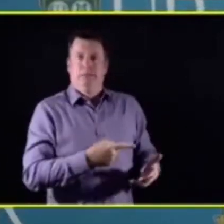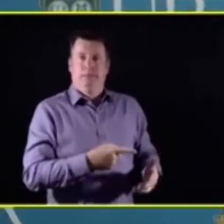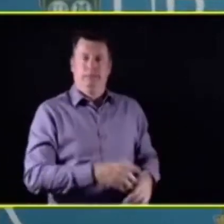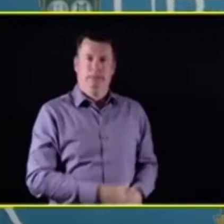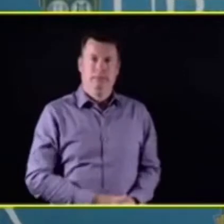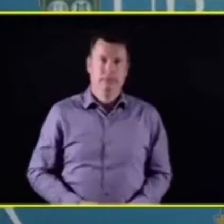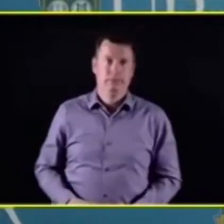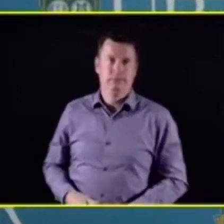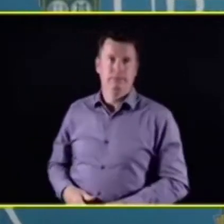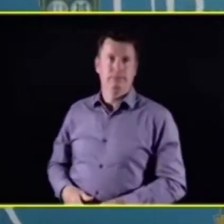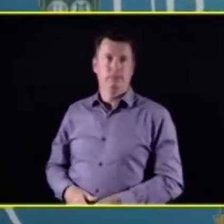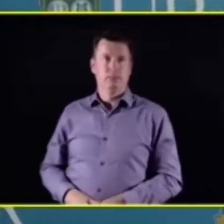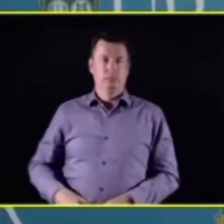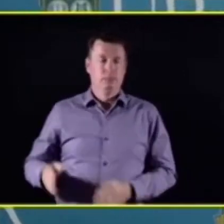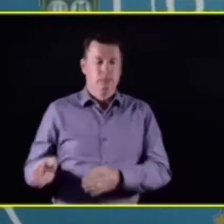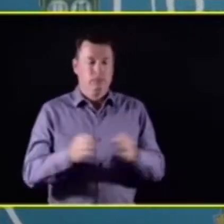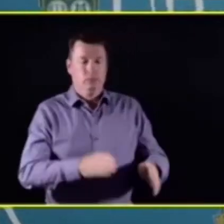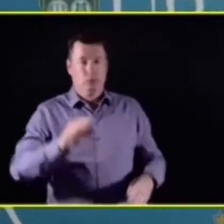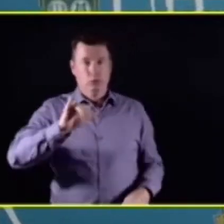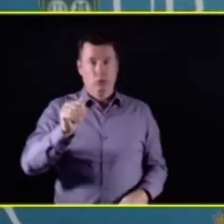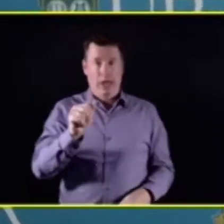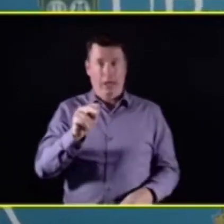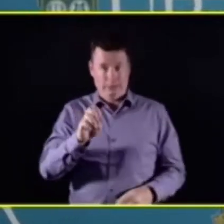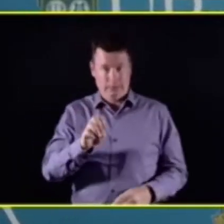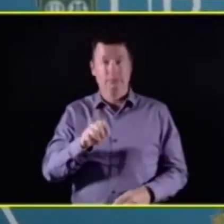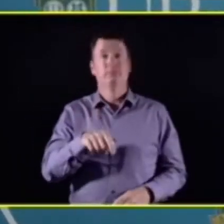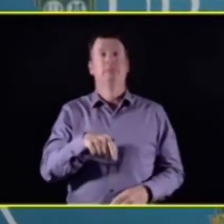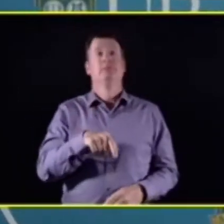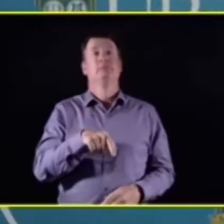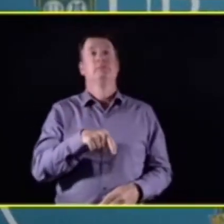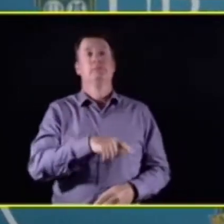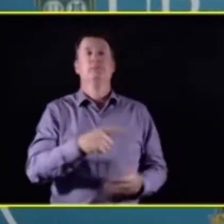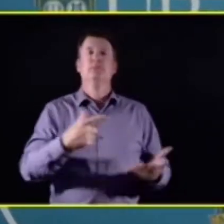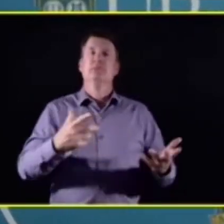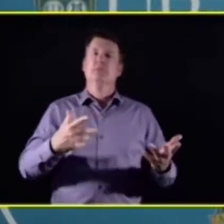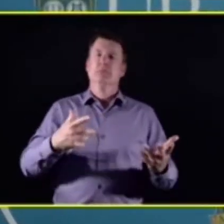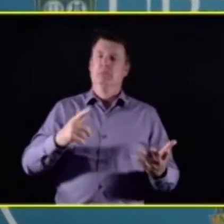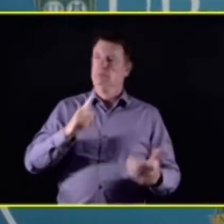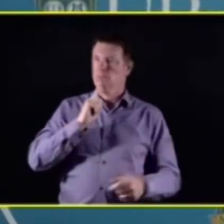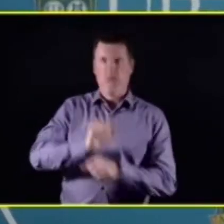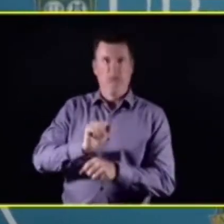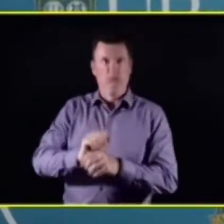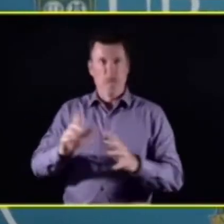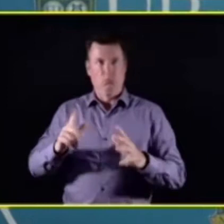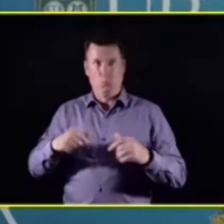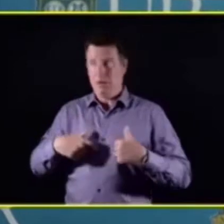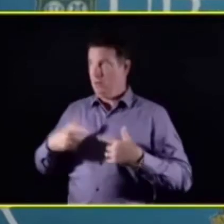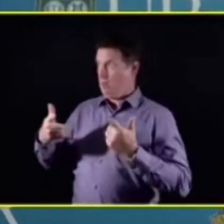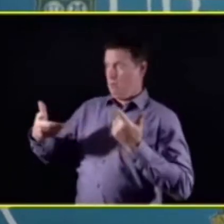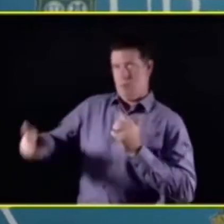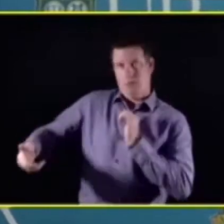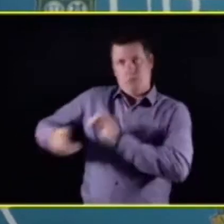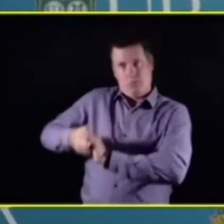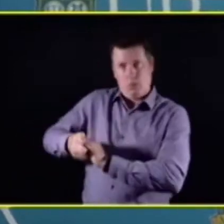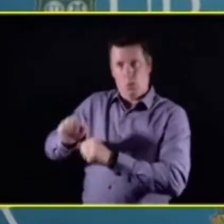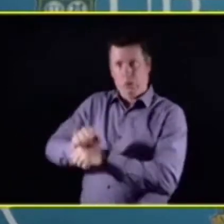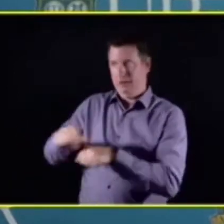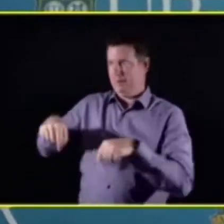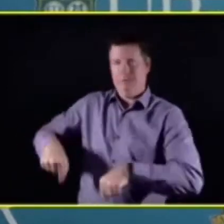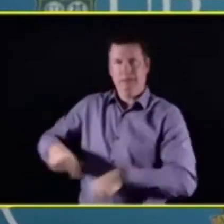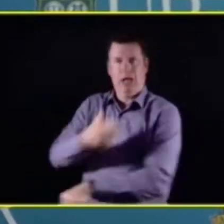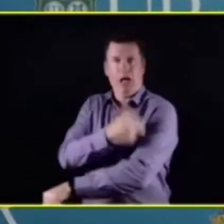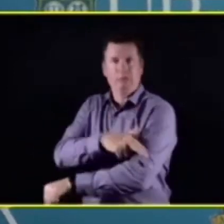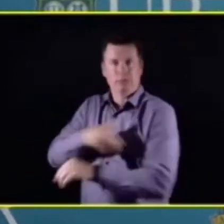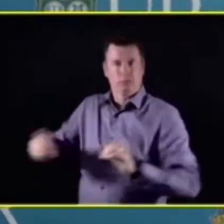do. Right from the beginning, we've been working in collaboration with our hospital partners to provide a continuum